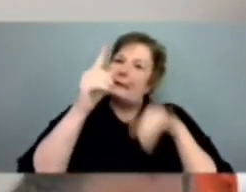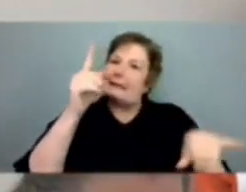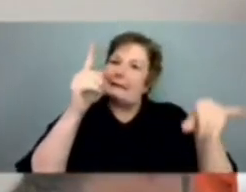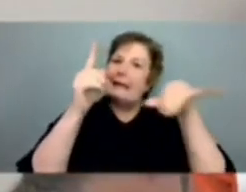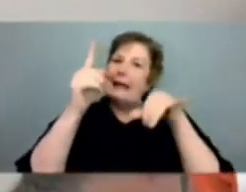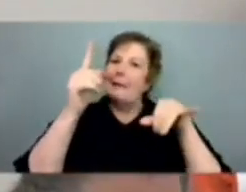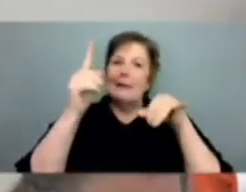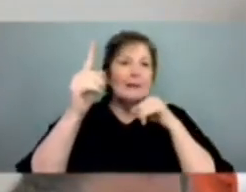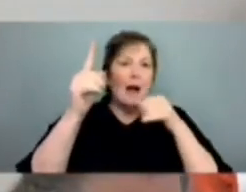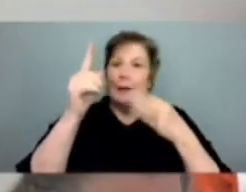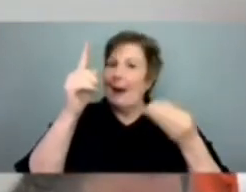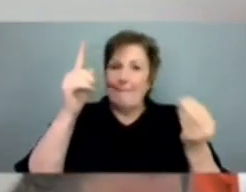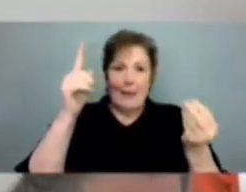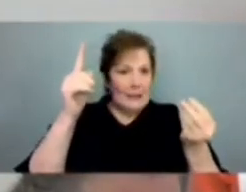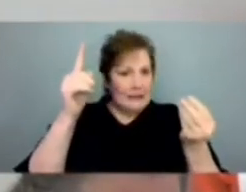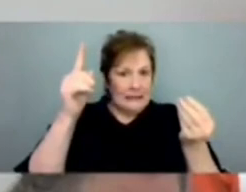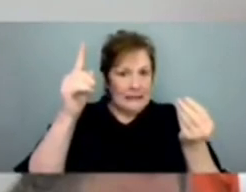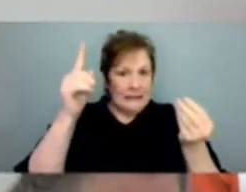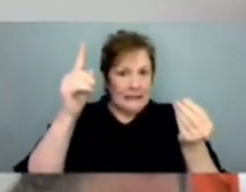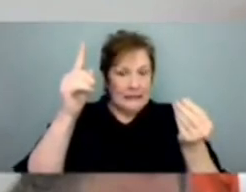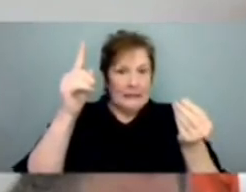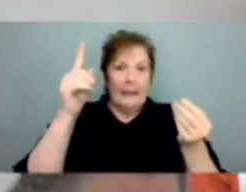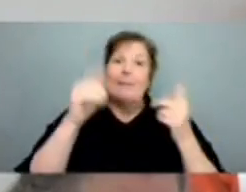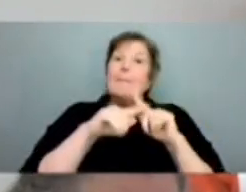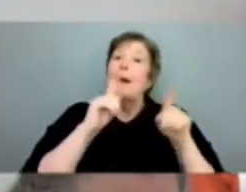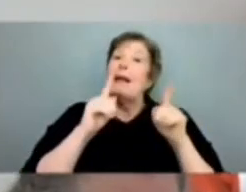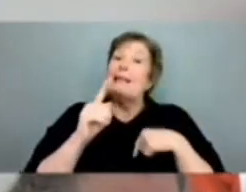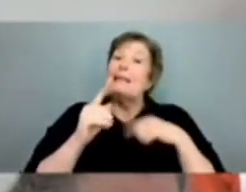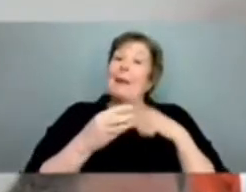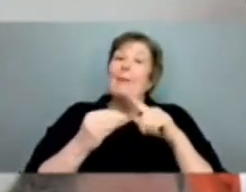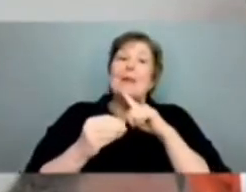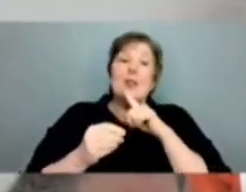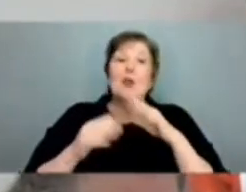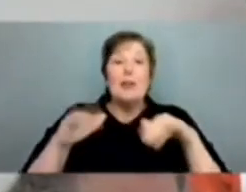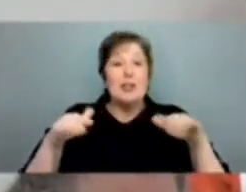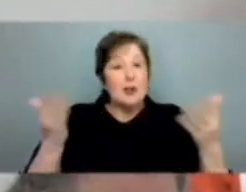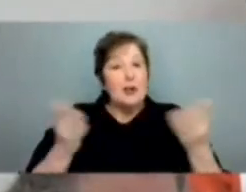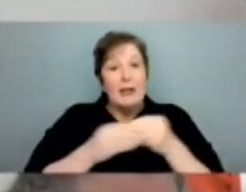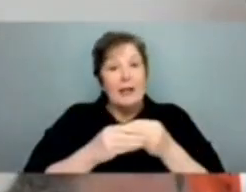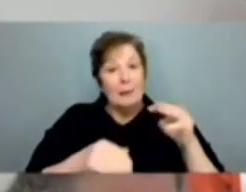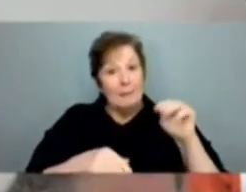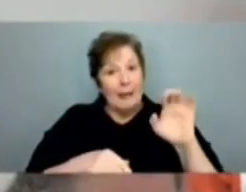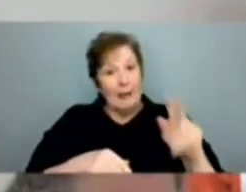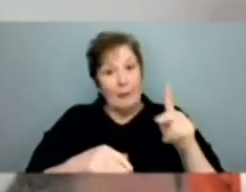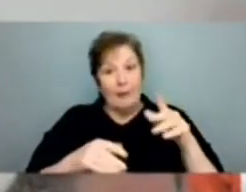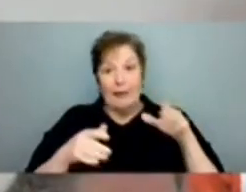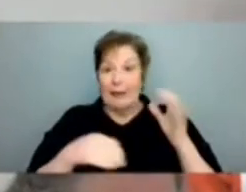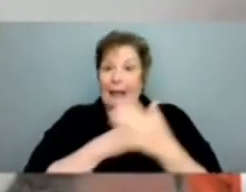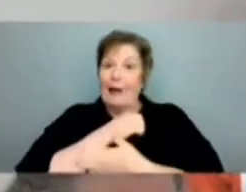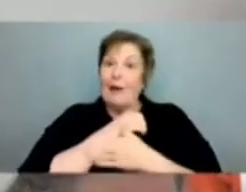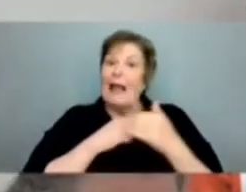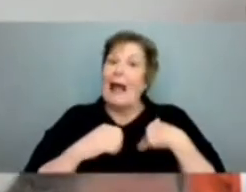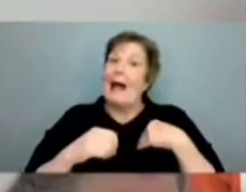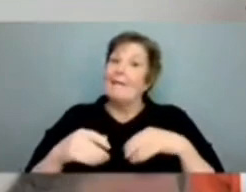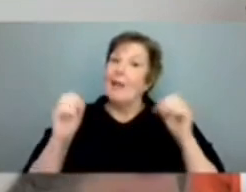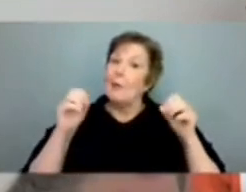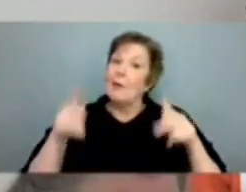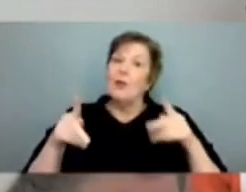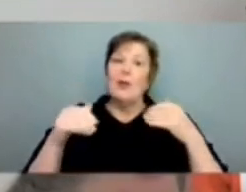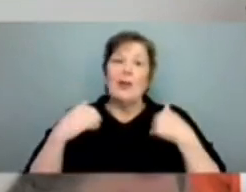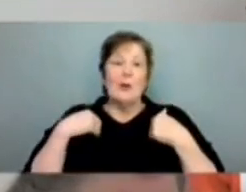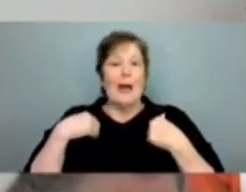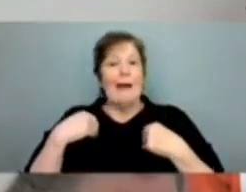funding, but about ensuring the children of Mecklenburg County are given the opportunity to obtain a sound